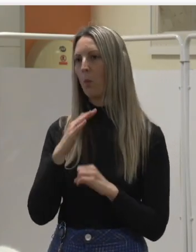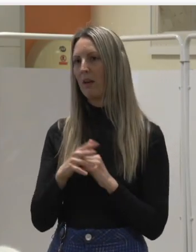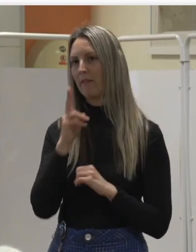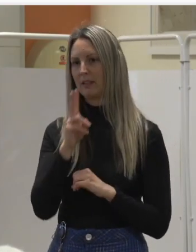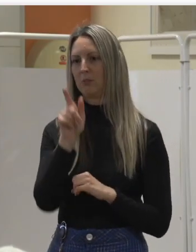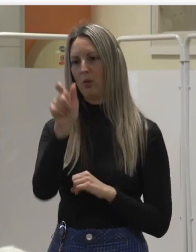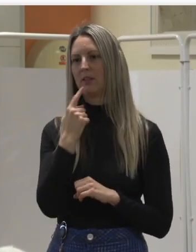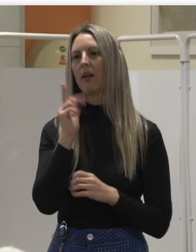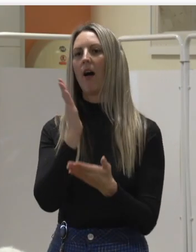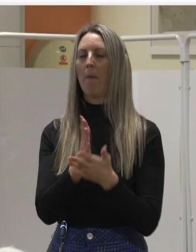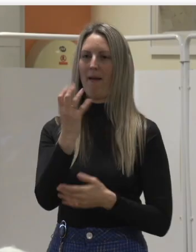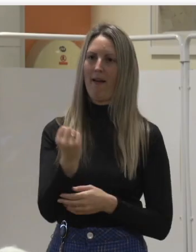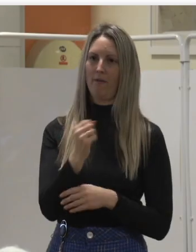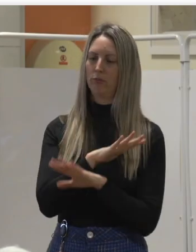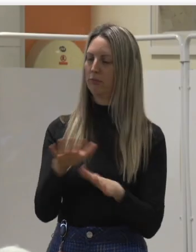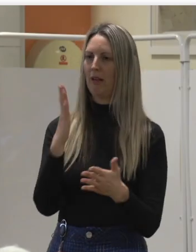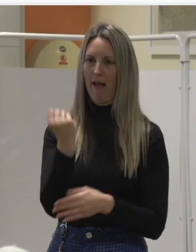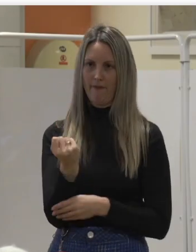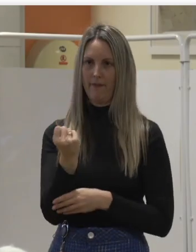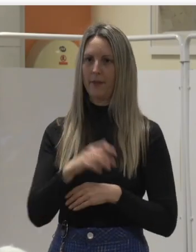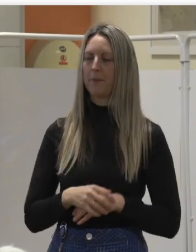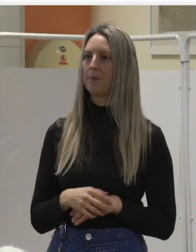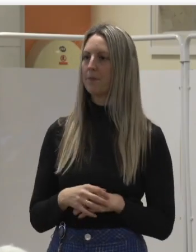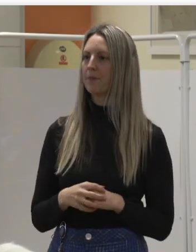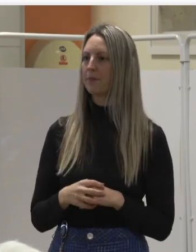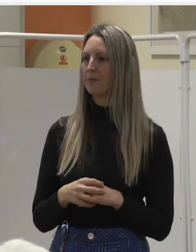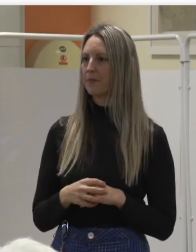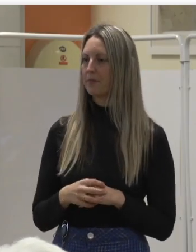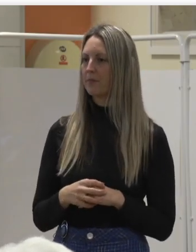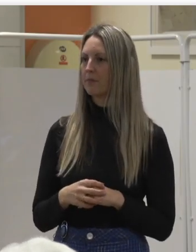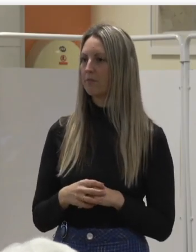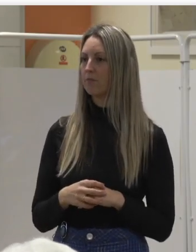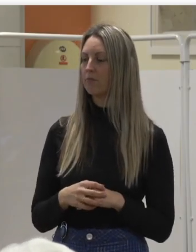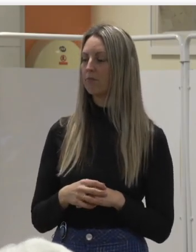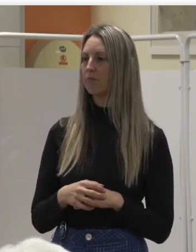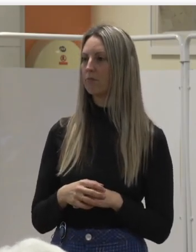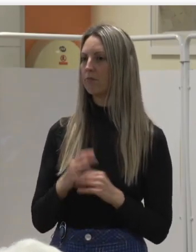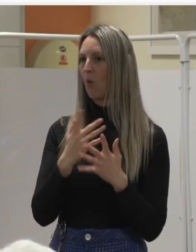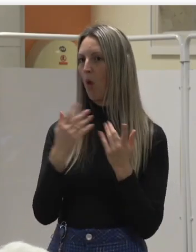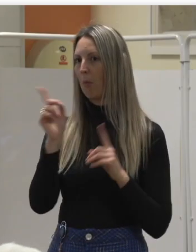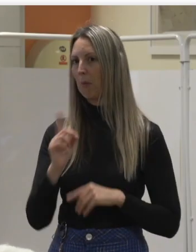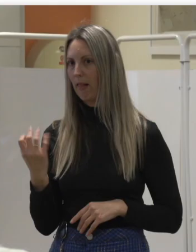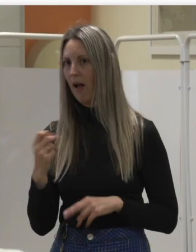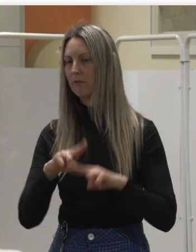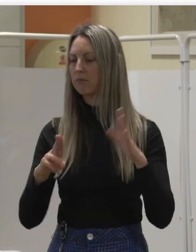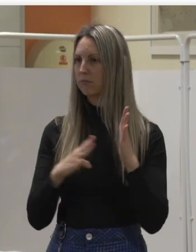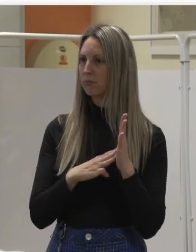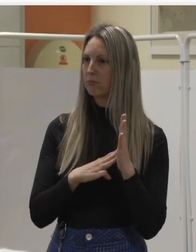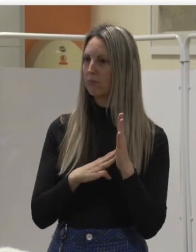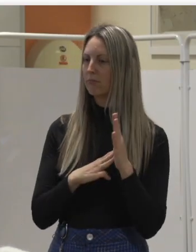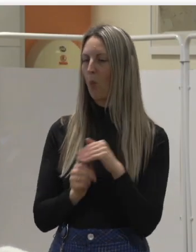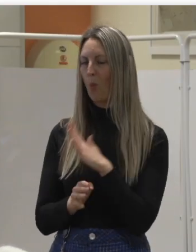have it. It's fairly prevalent, which means 1 to 3% of Western